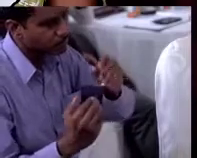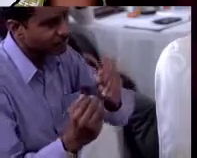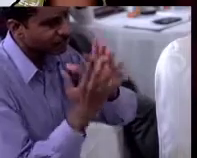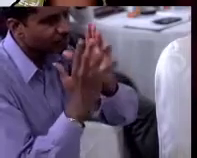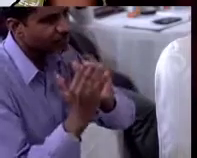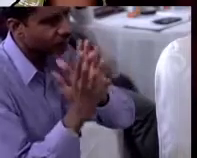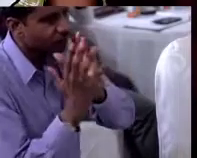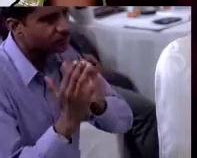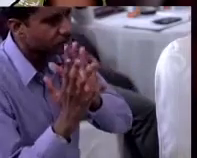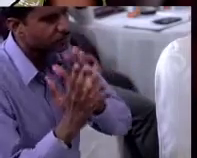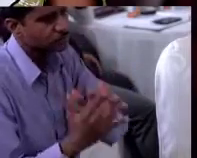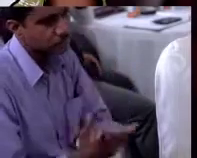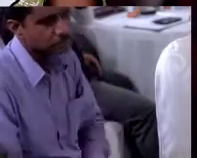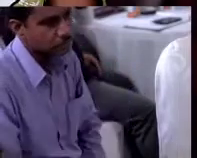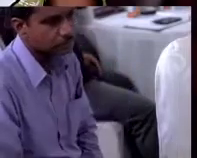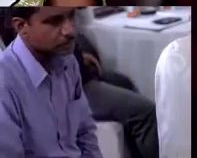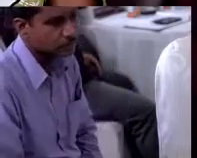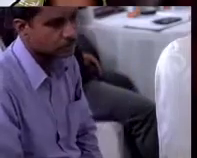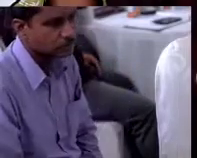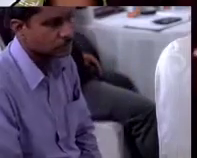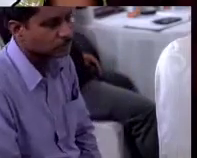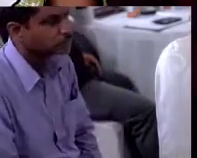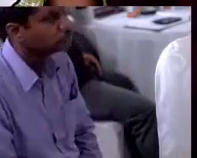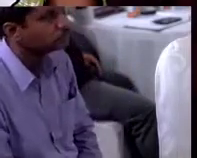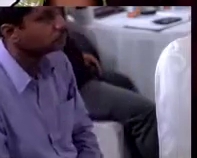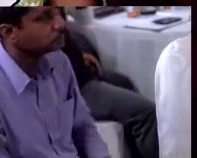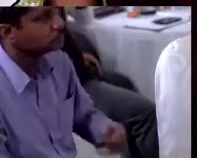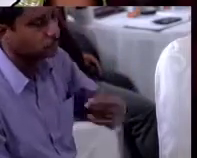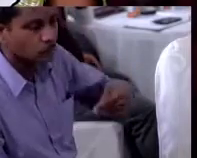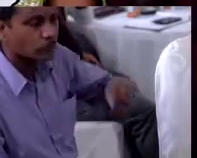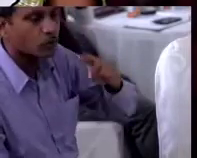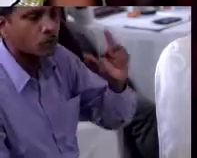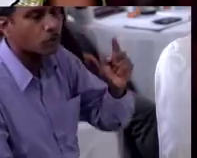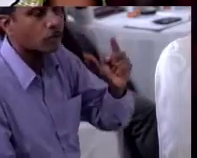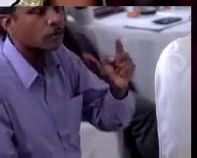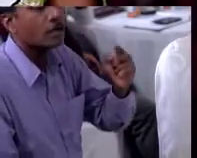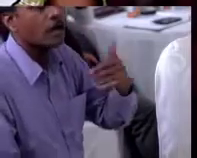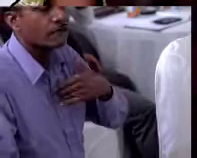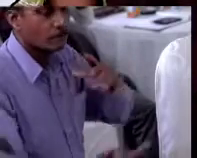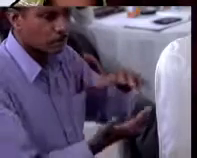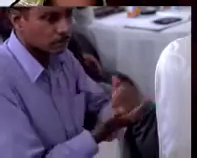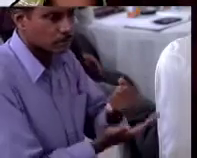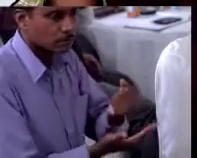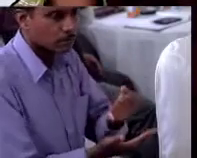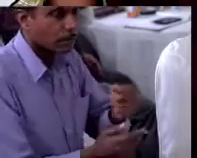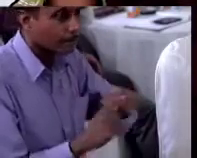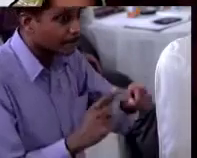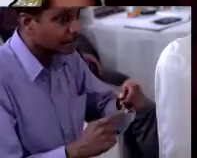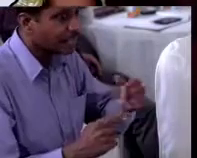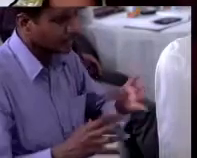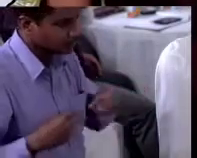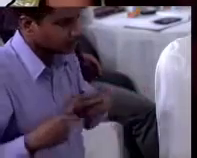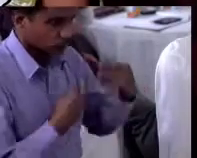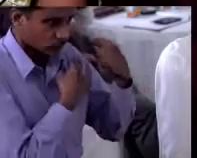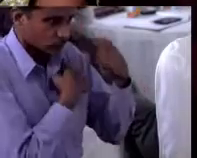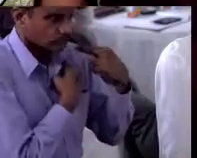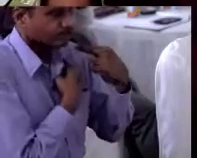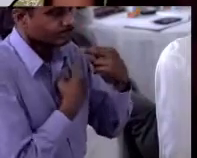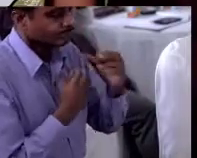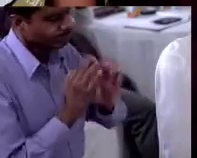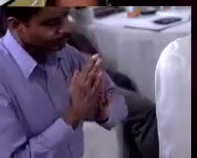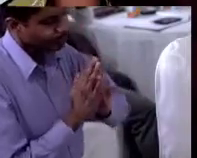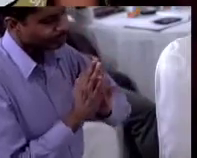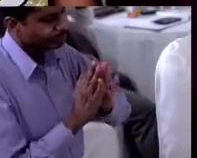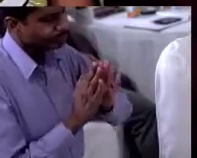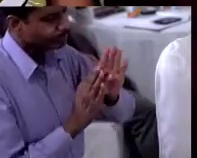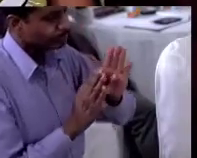with the issue of technology and innovation and where we are in that. We're still working out manufacturing and entering into markets. So there's always an opportunity, but taking